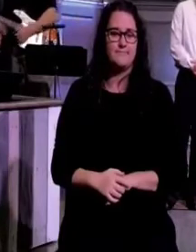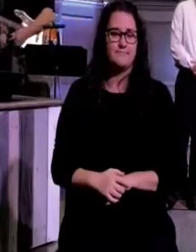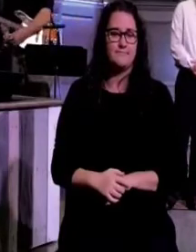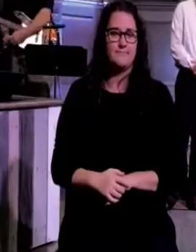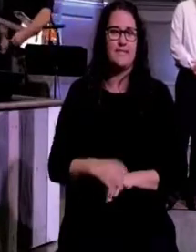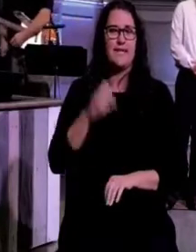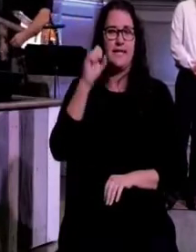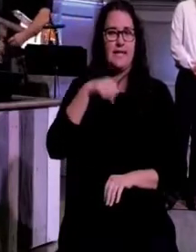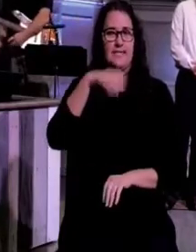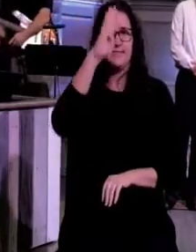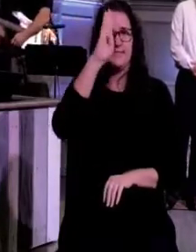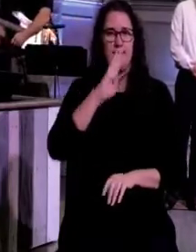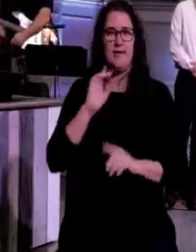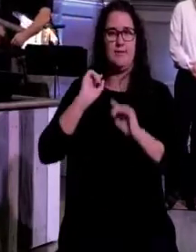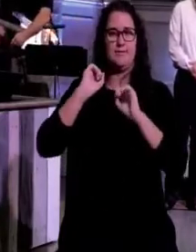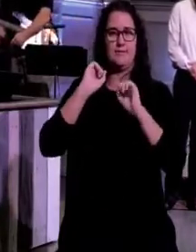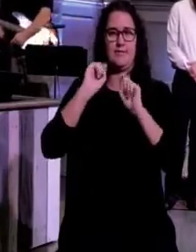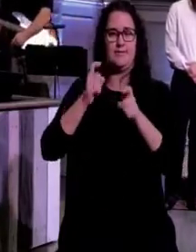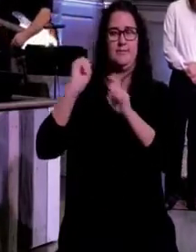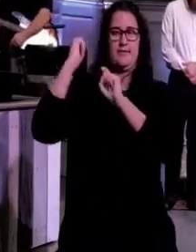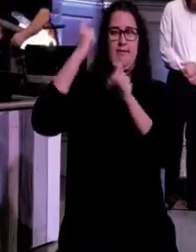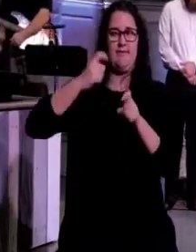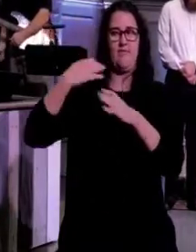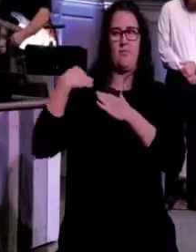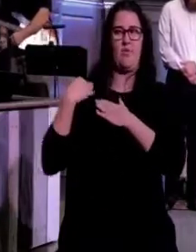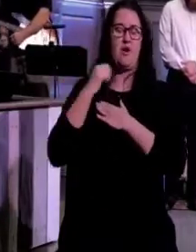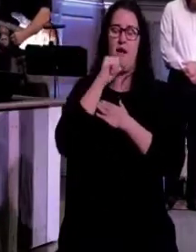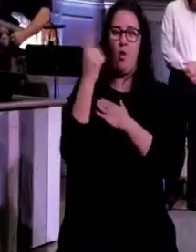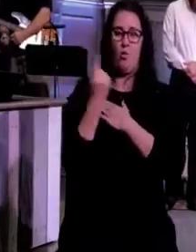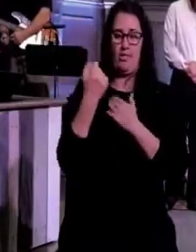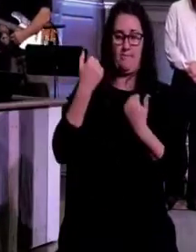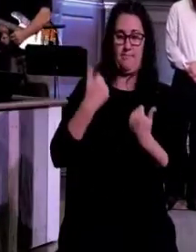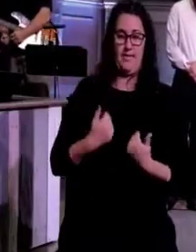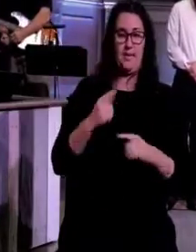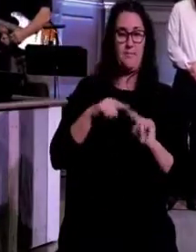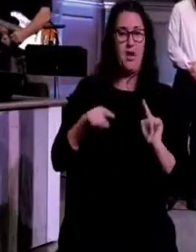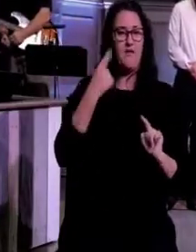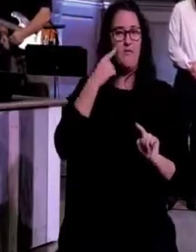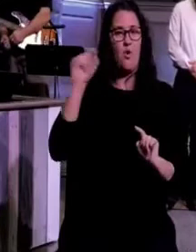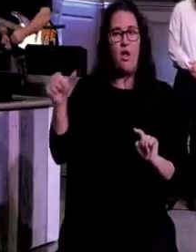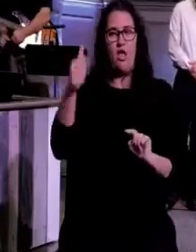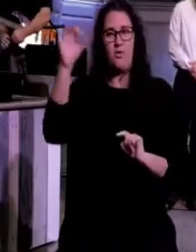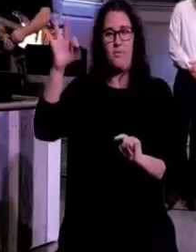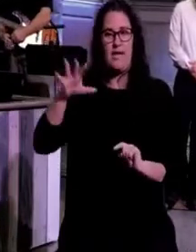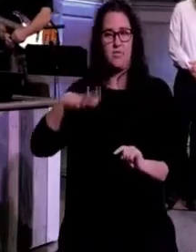Yes, God has given a burden, not just to me, but to other pastors that see what's happening.